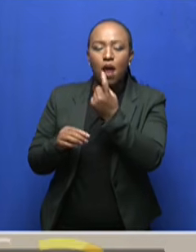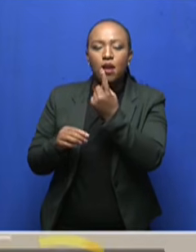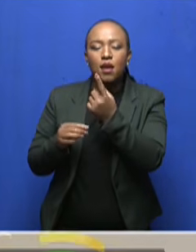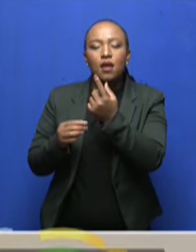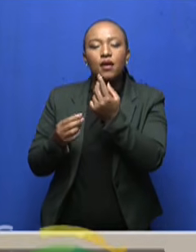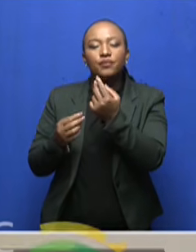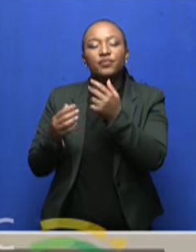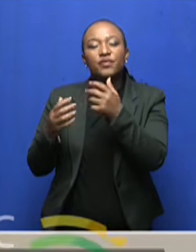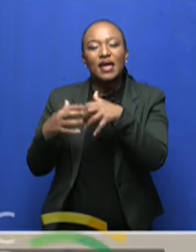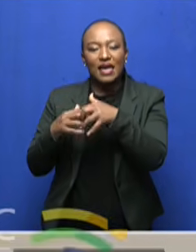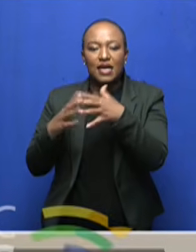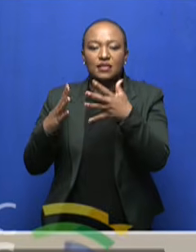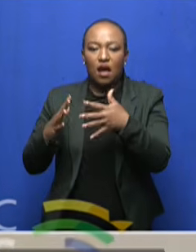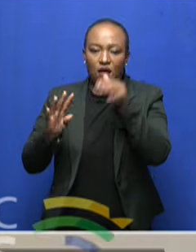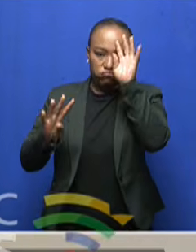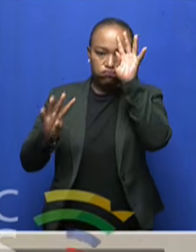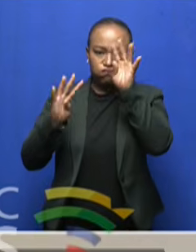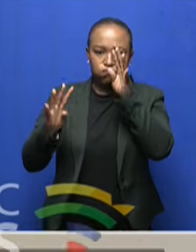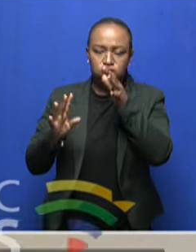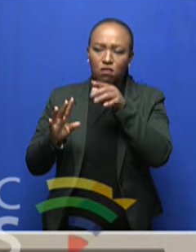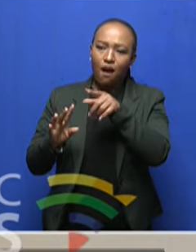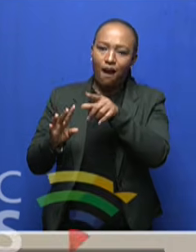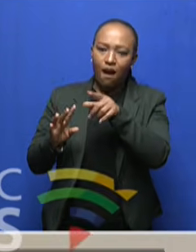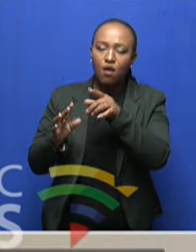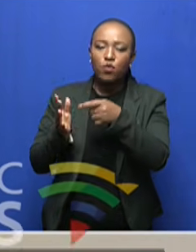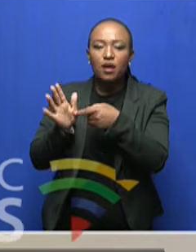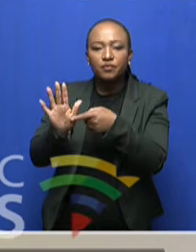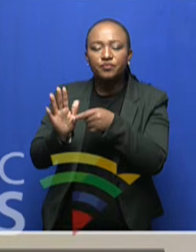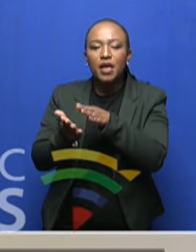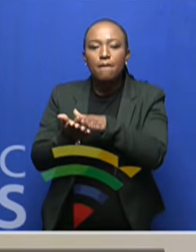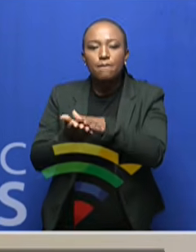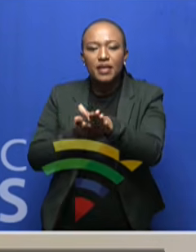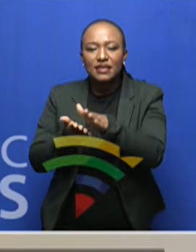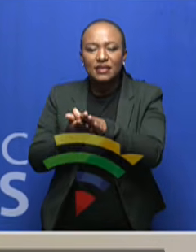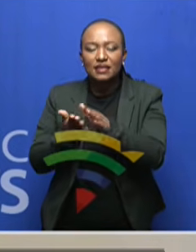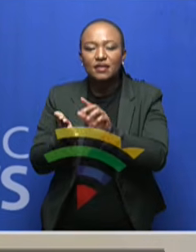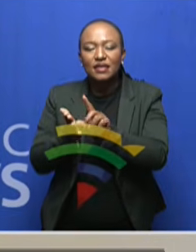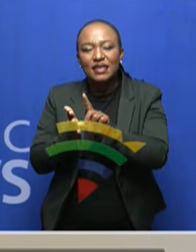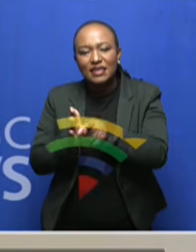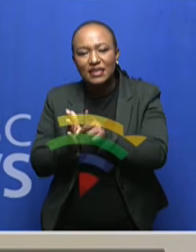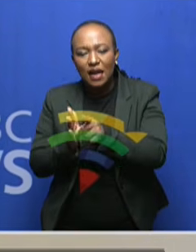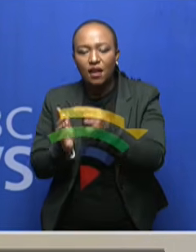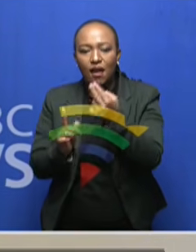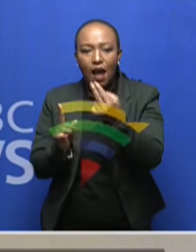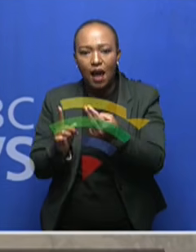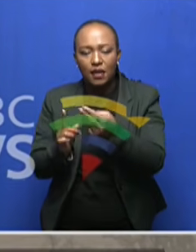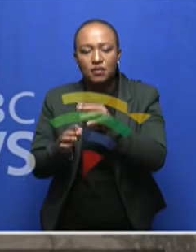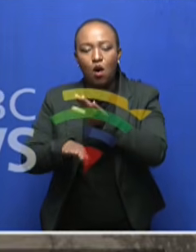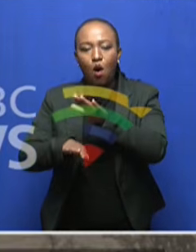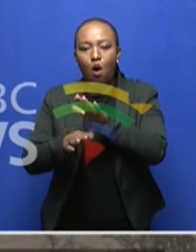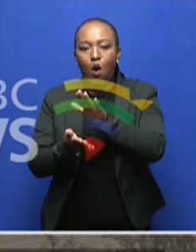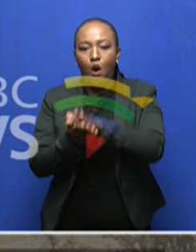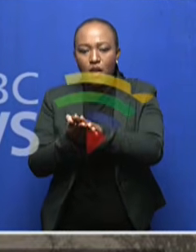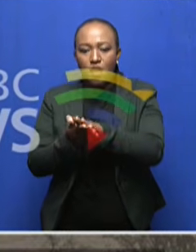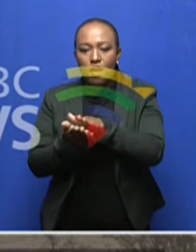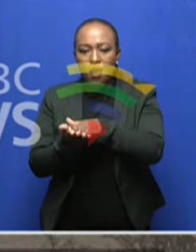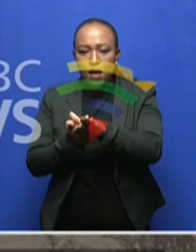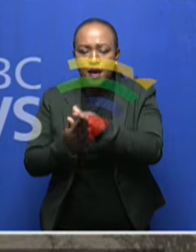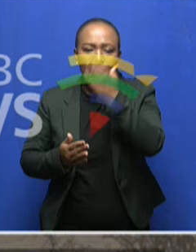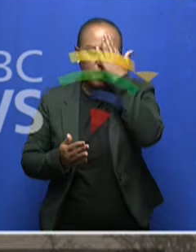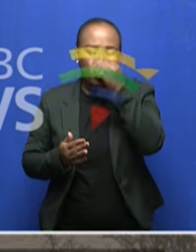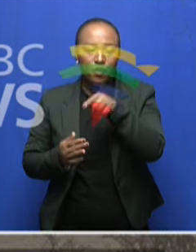once-off, just showing off different mediums that you could print digital art on. And then I said, no, I think I know exactly what I'm going to do